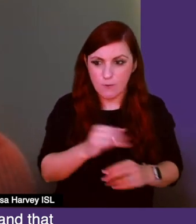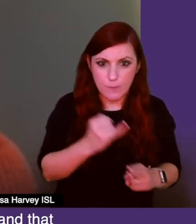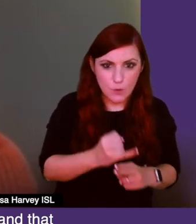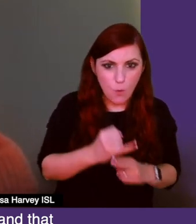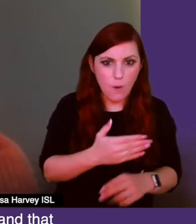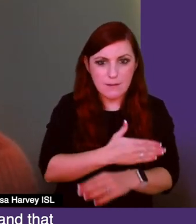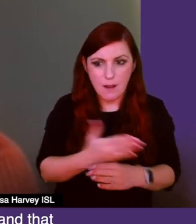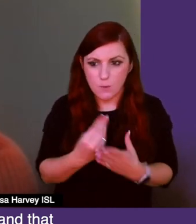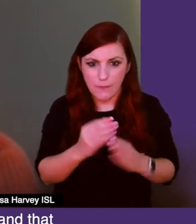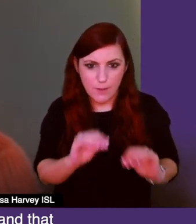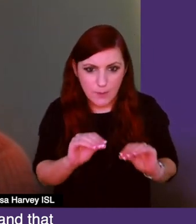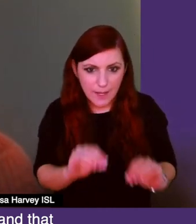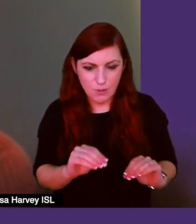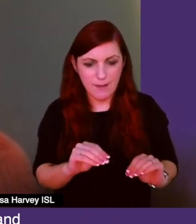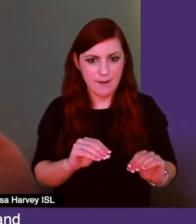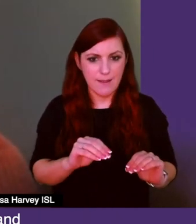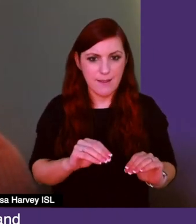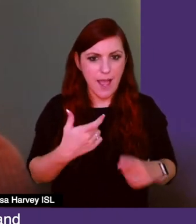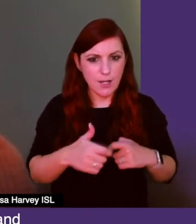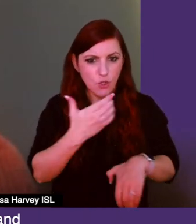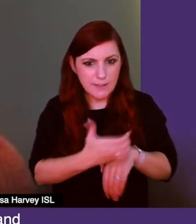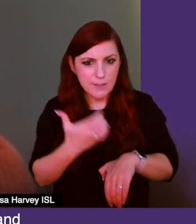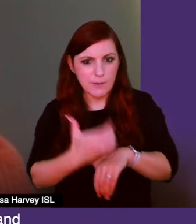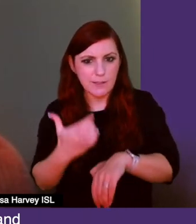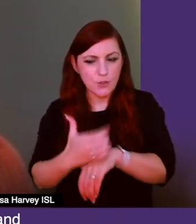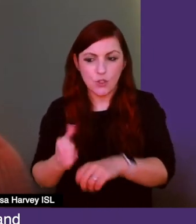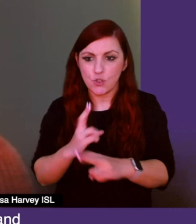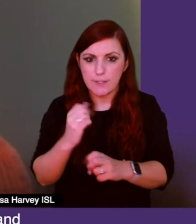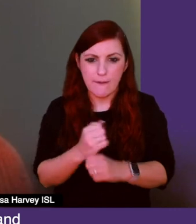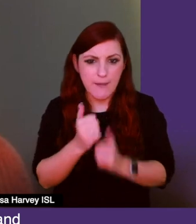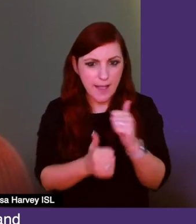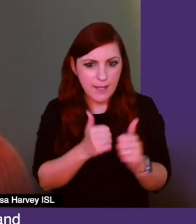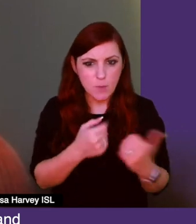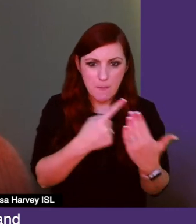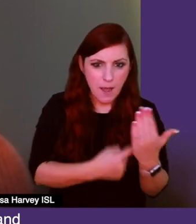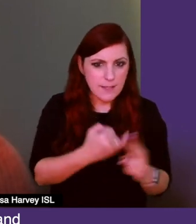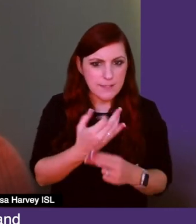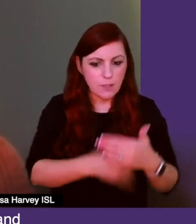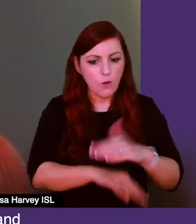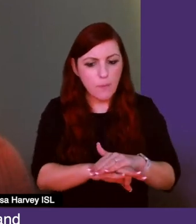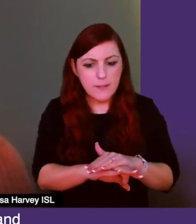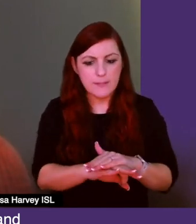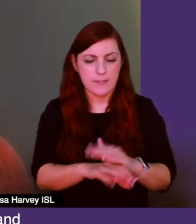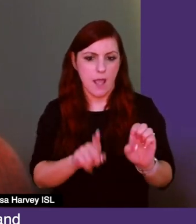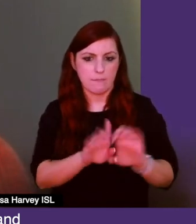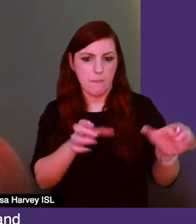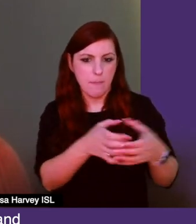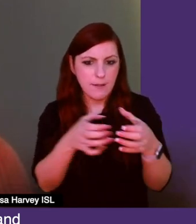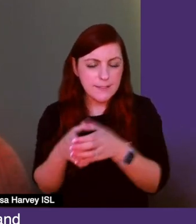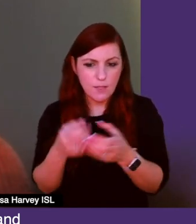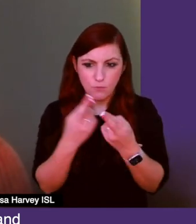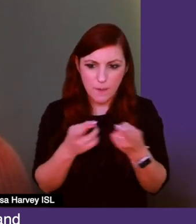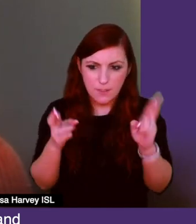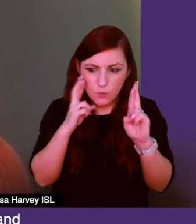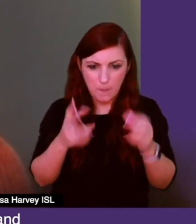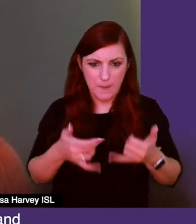starts with education. It starts with there being actual policy in government and, you know, bodies and